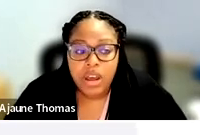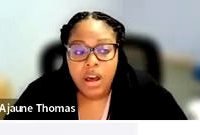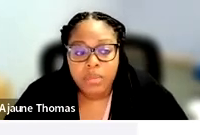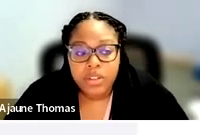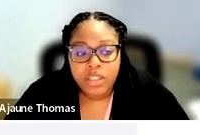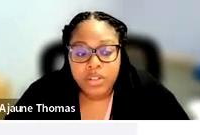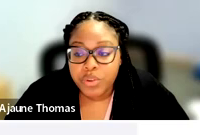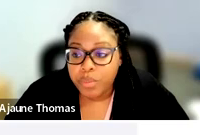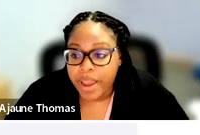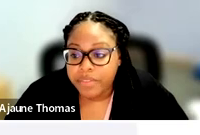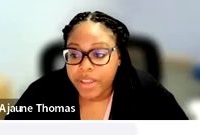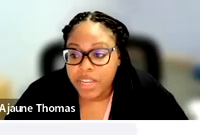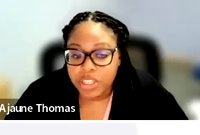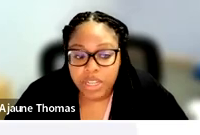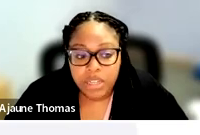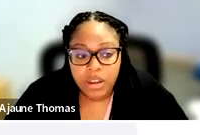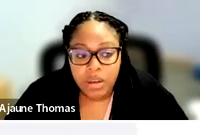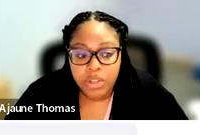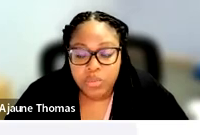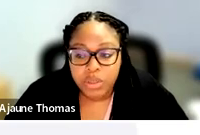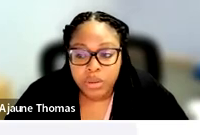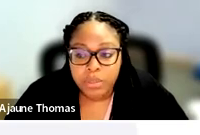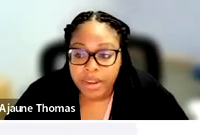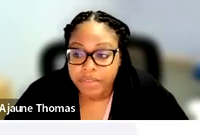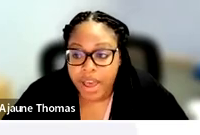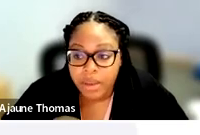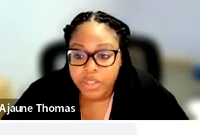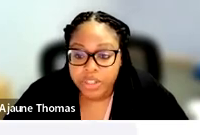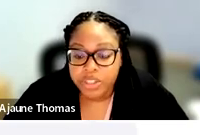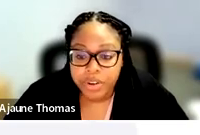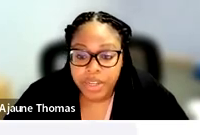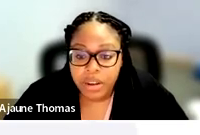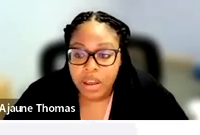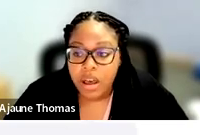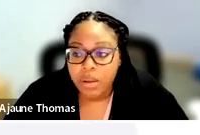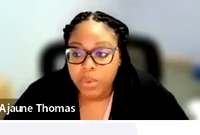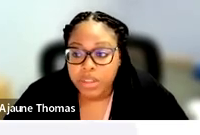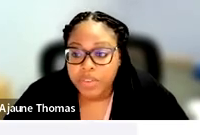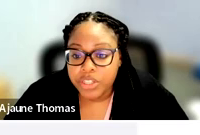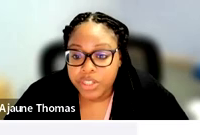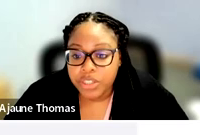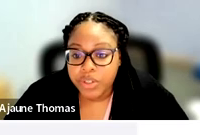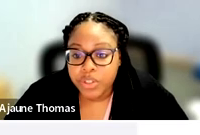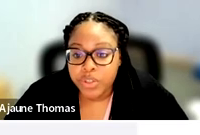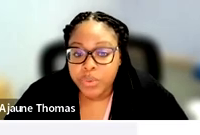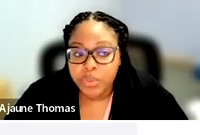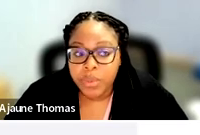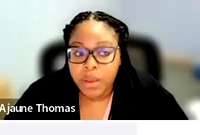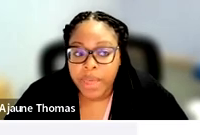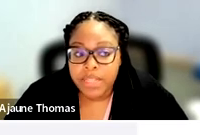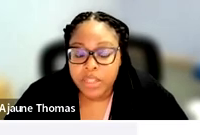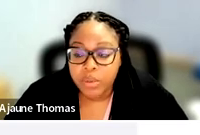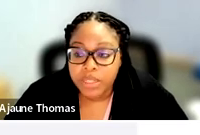touch. There's also Zoom magnification, which will magnify what's on your screen. One of the features for